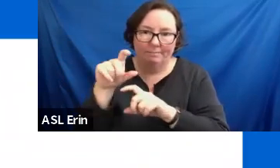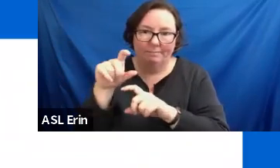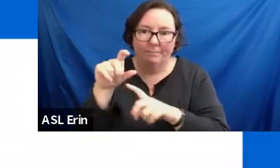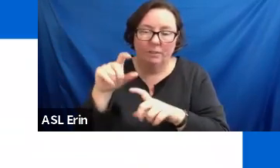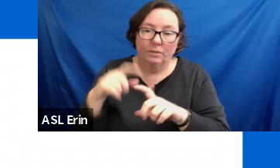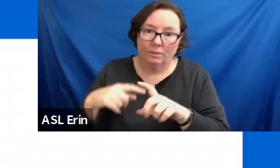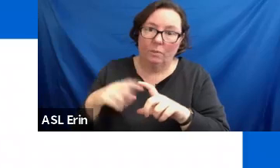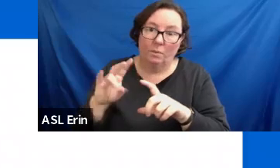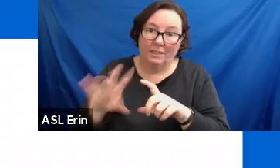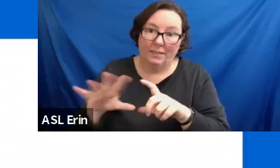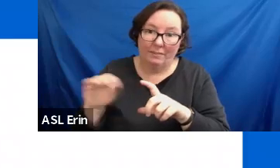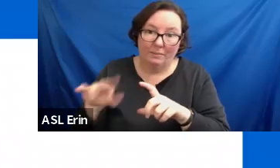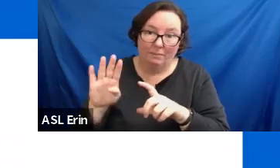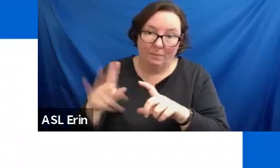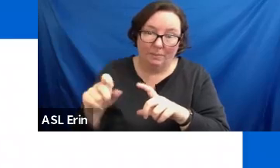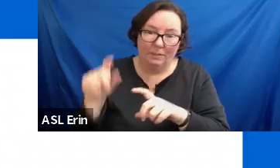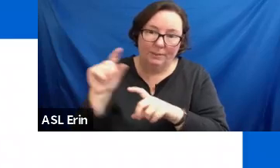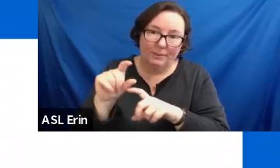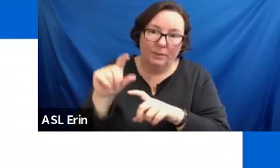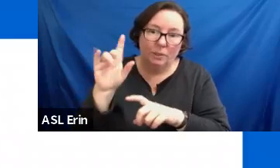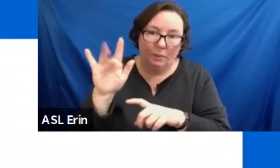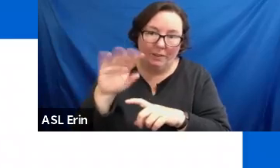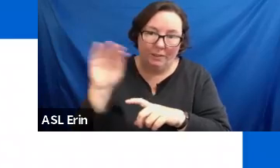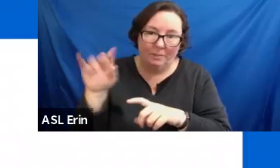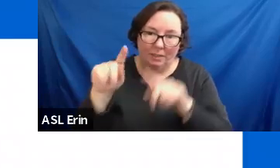the variation across the years.